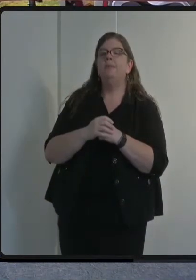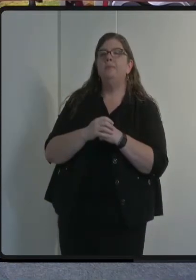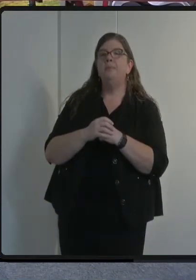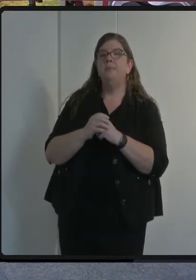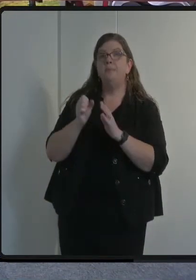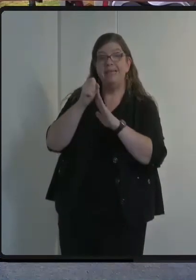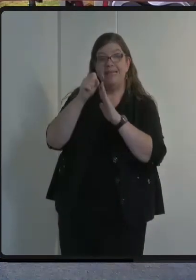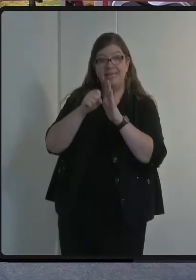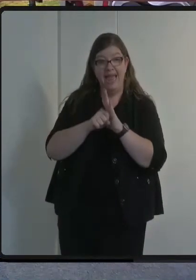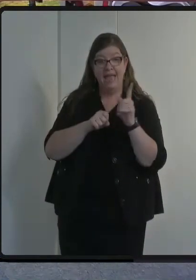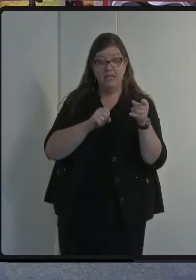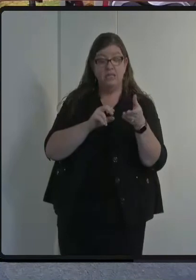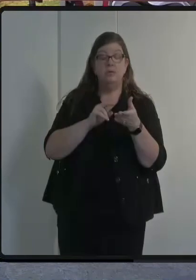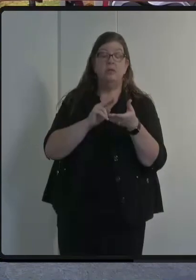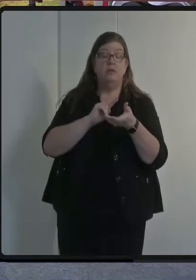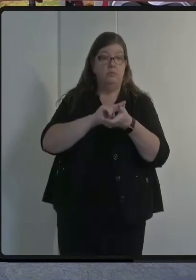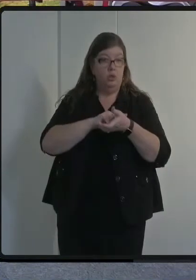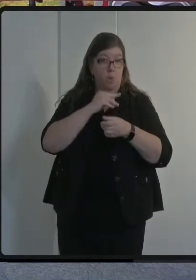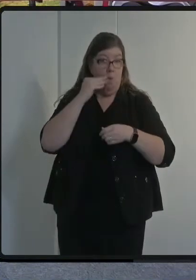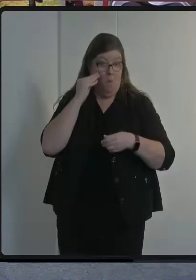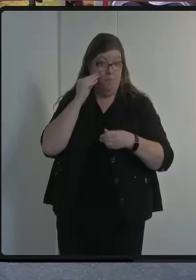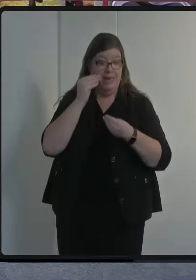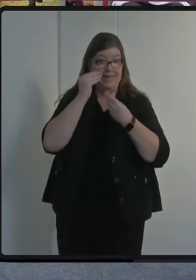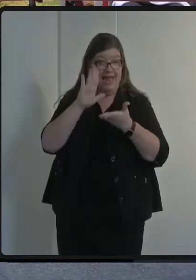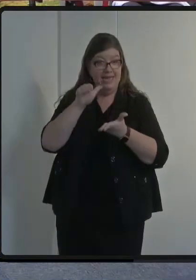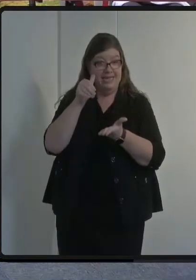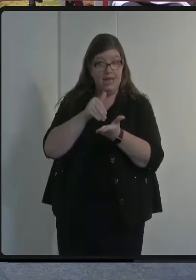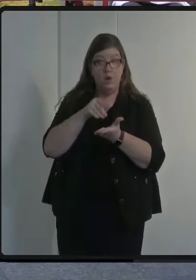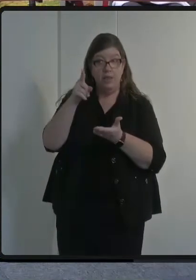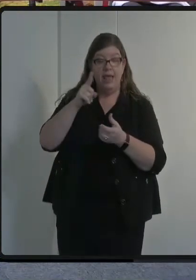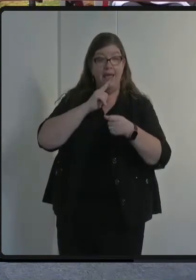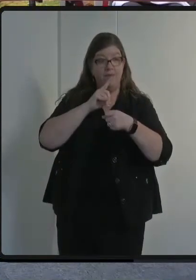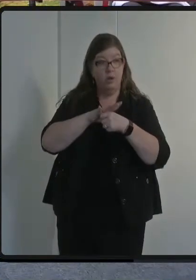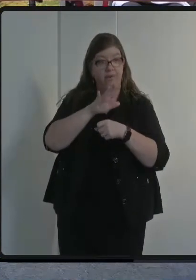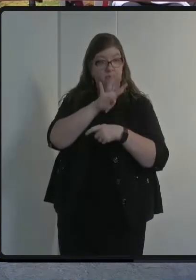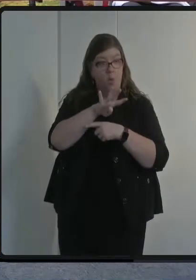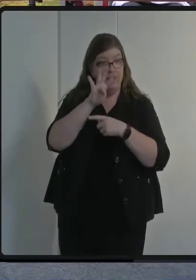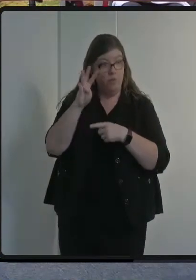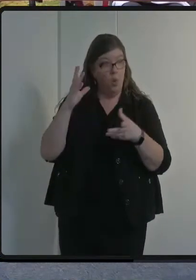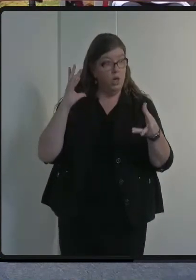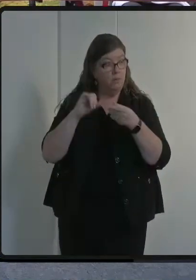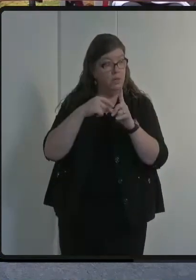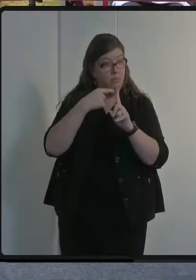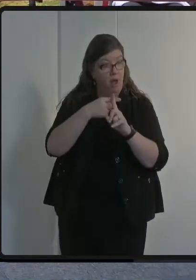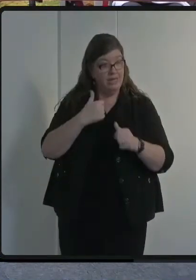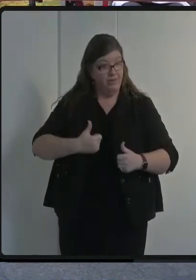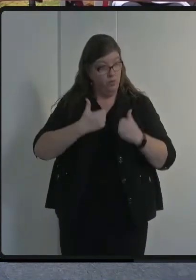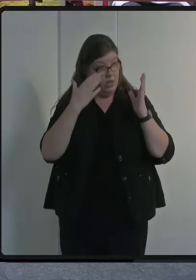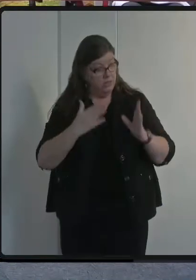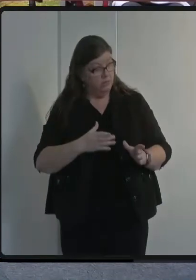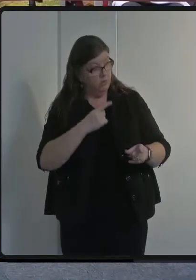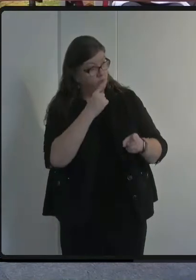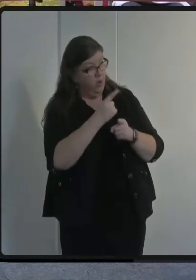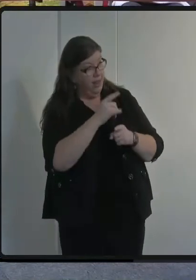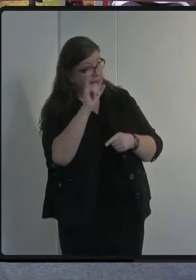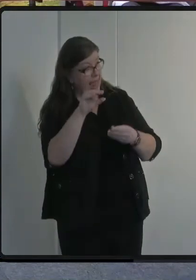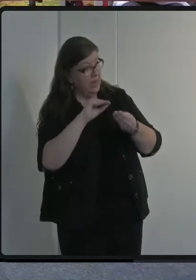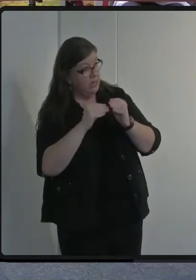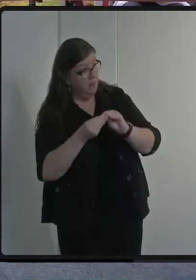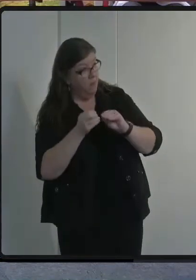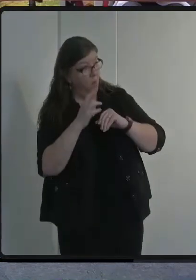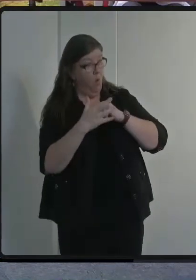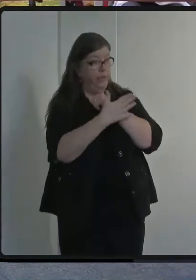nursing facility data center, it looks like they've confirmed 44 cumulative positive residents. So would it be more correct to go off of that number or the